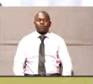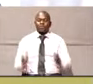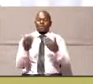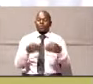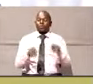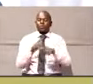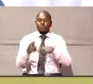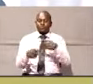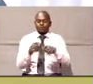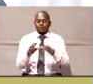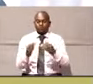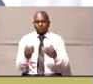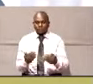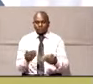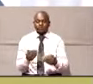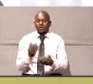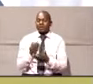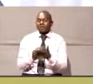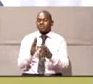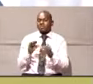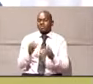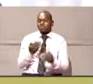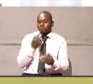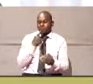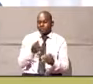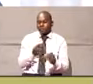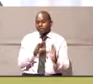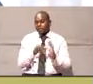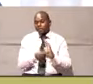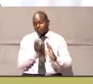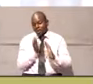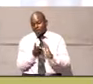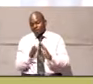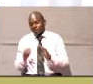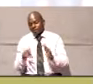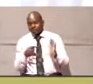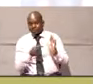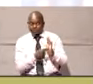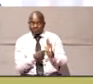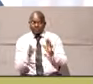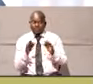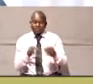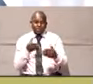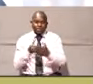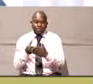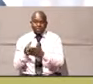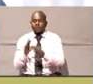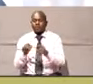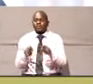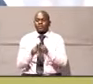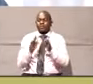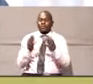Proceedings have been reviewed because some of them were actually tainted with illegality